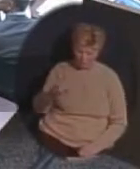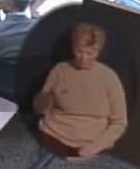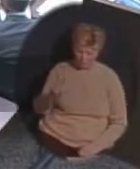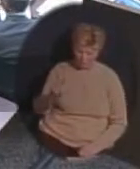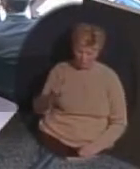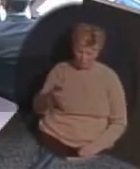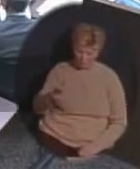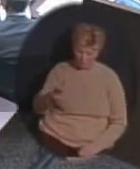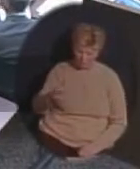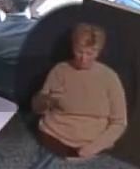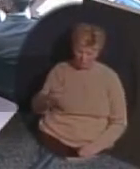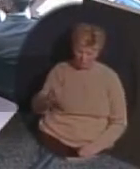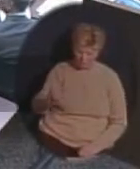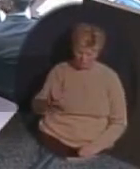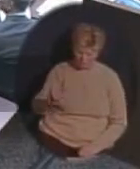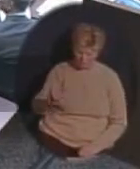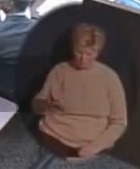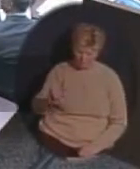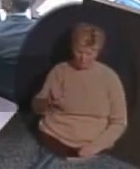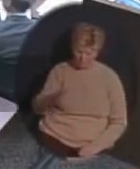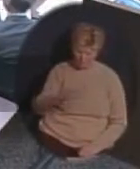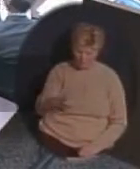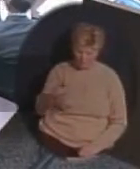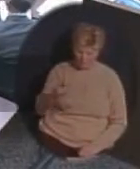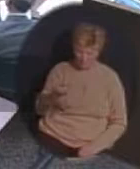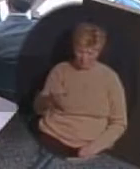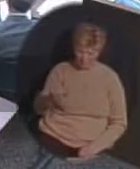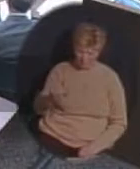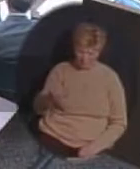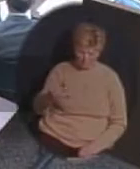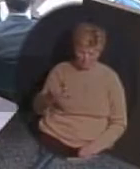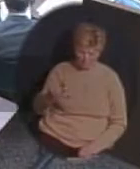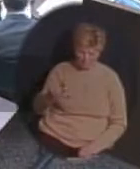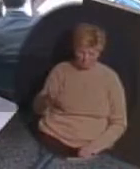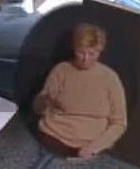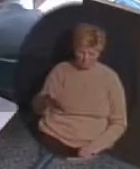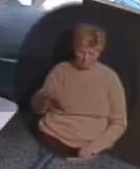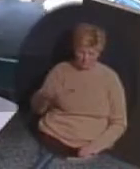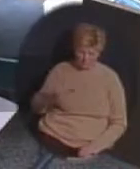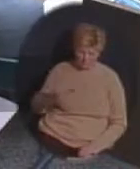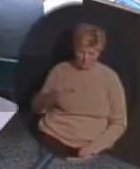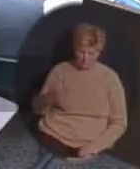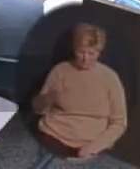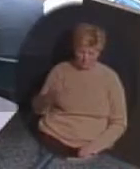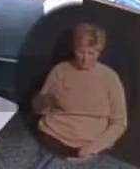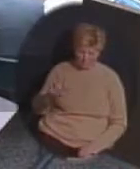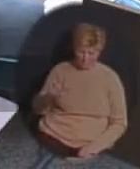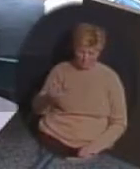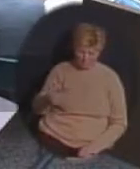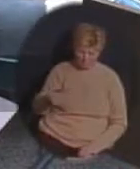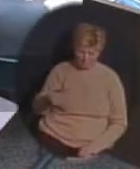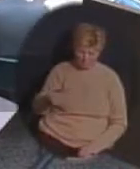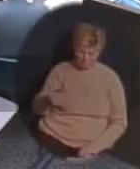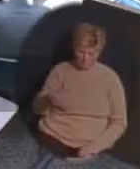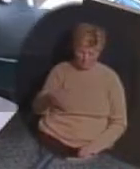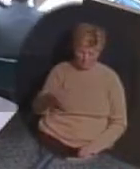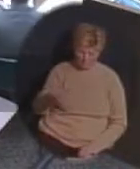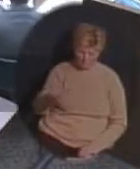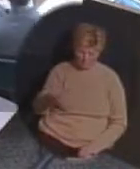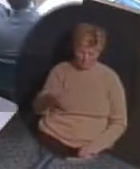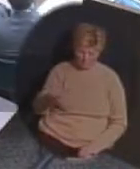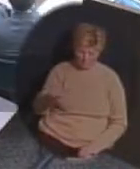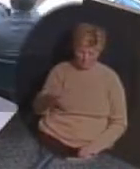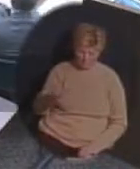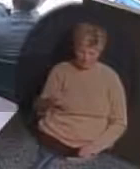We should have Brett Haushauer, Olathe East, Stephen Burnett, Olathe North, and Haoshin Kai, Matthew Hammond, Surya Lakenpal,